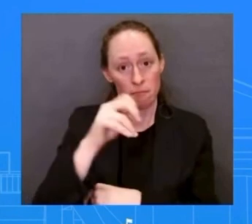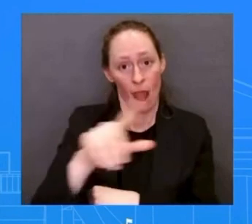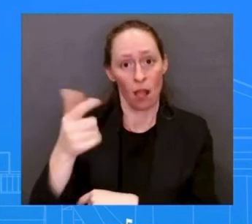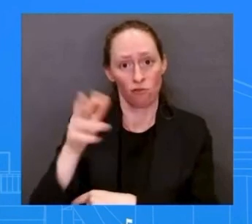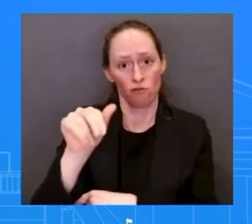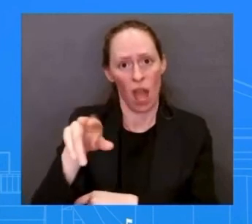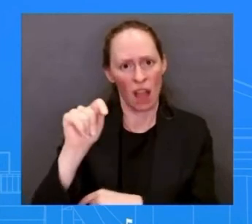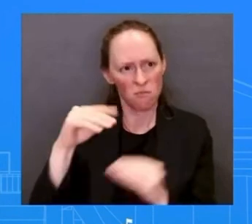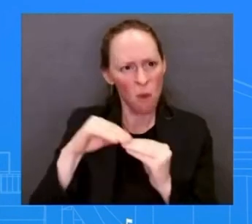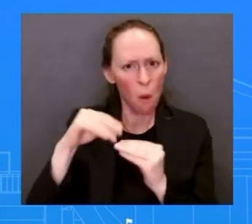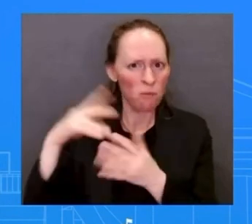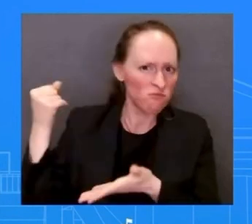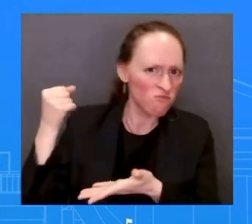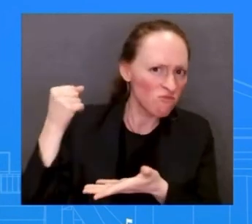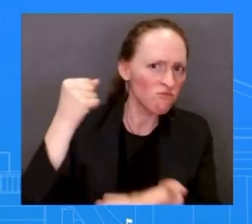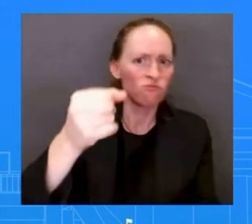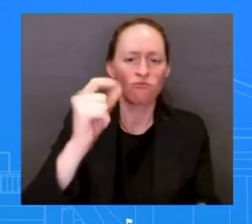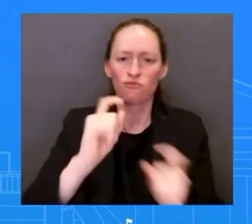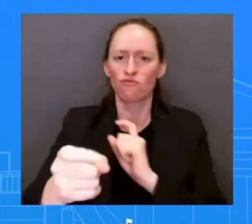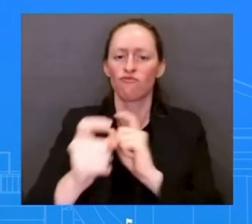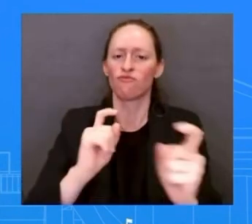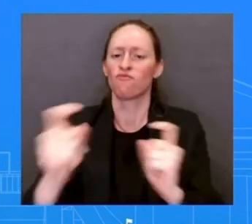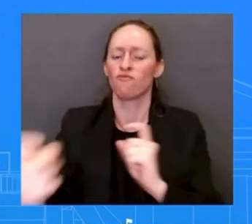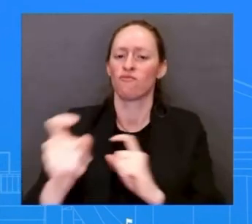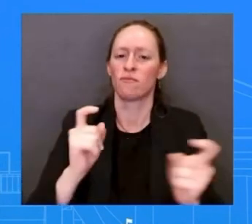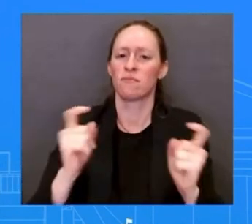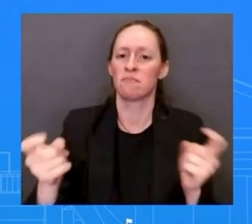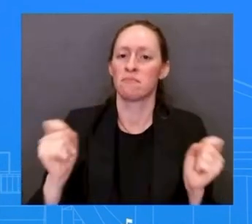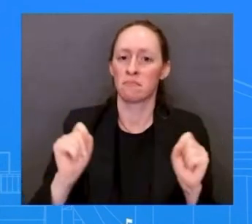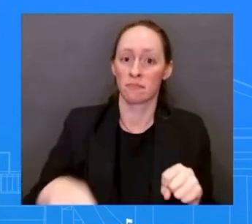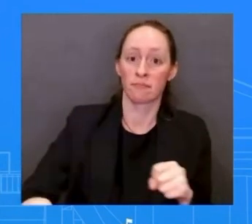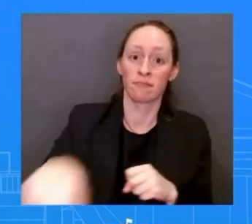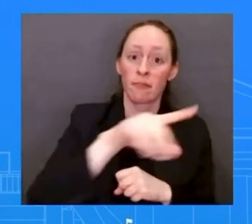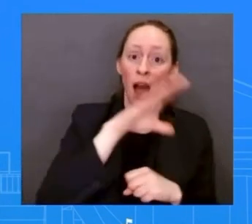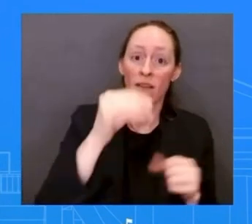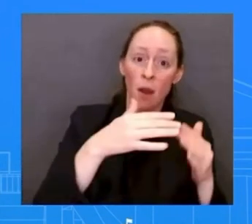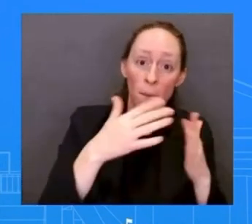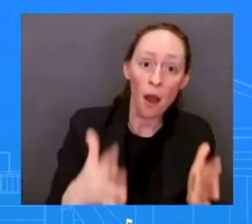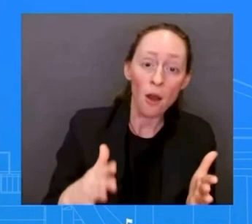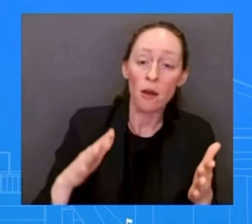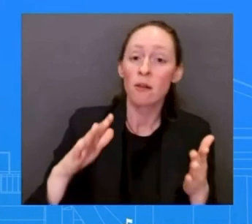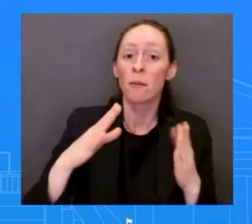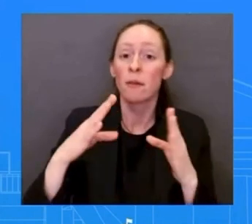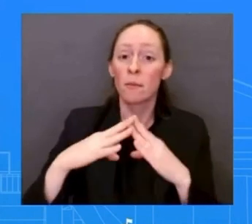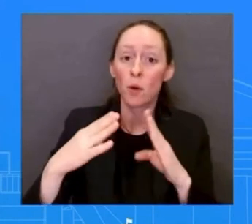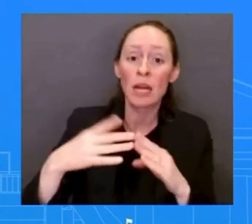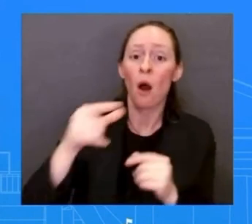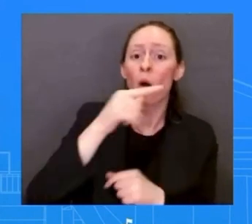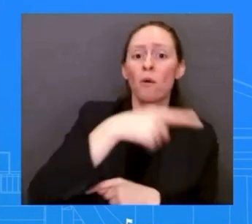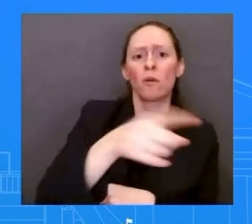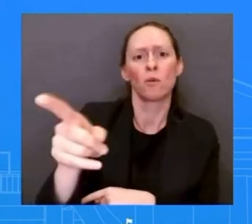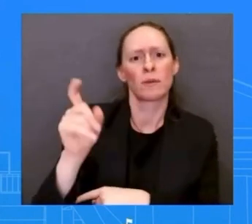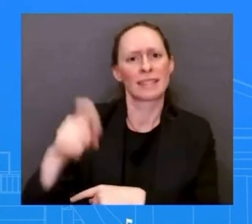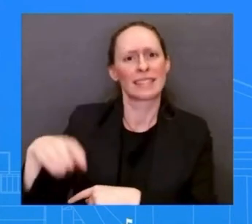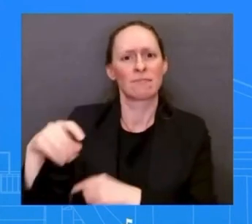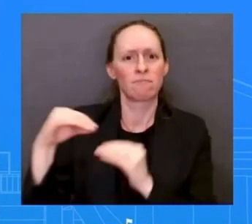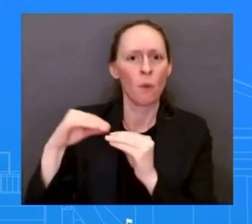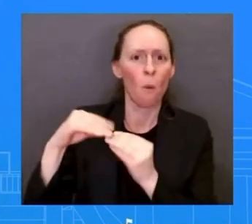for African-American communities and communities that really need that extra help. And so that is something that we have